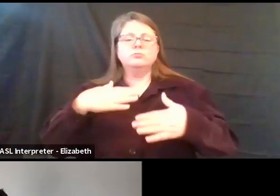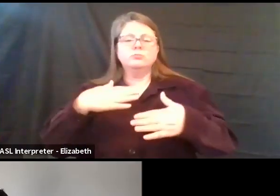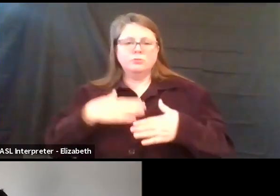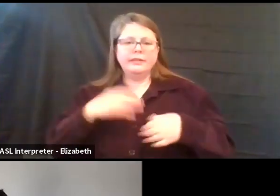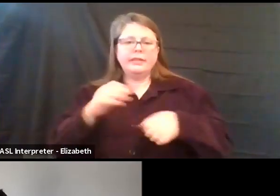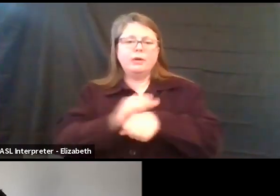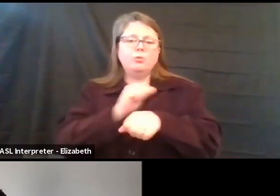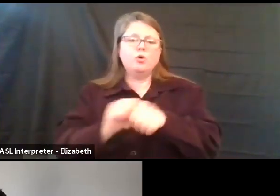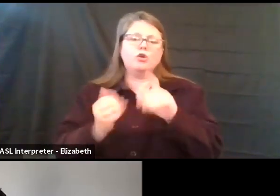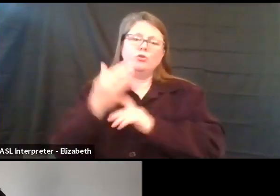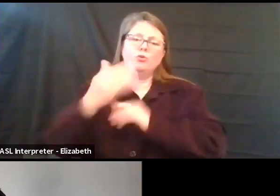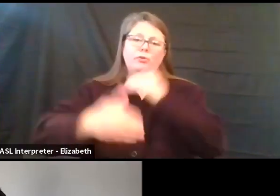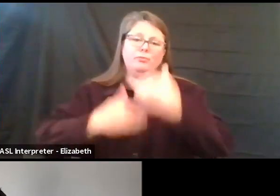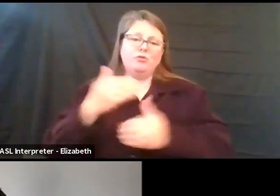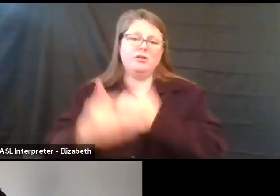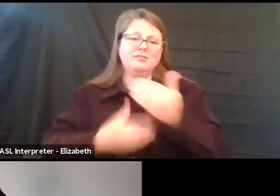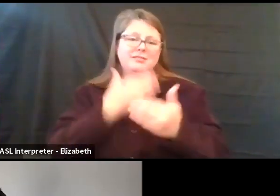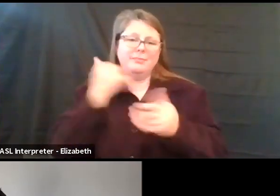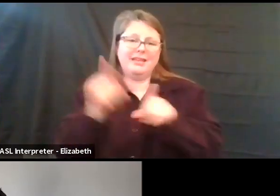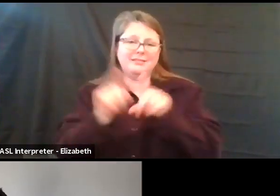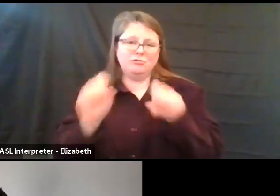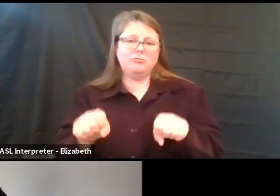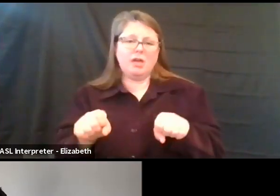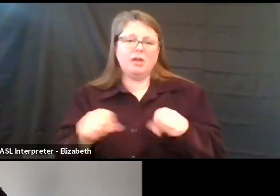and answers, we may have some technical questions for you.